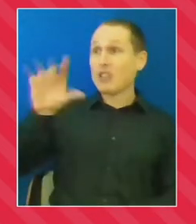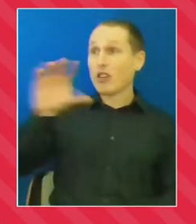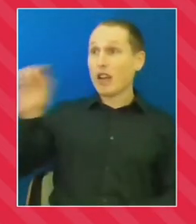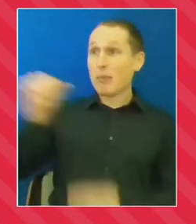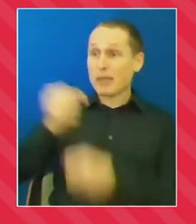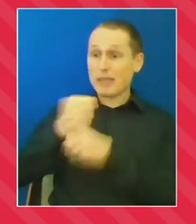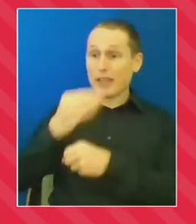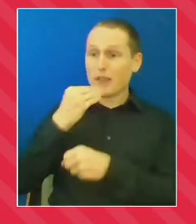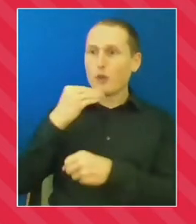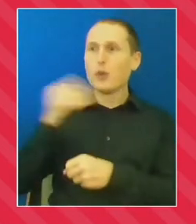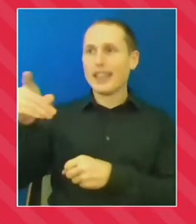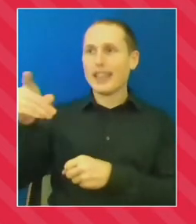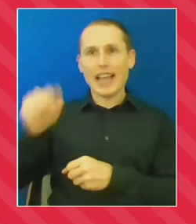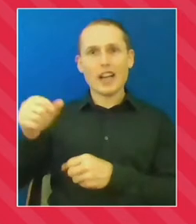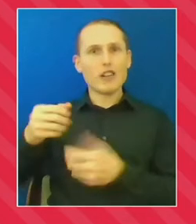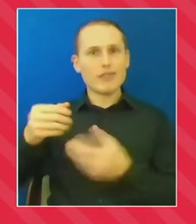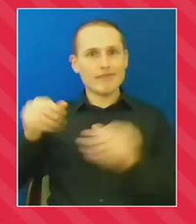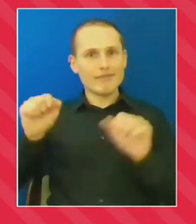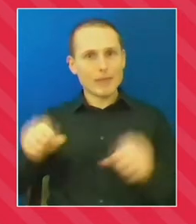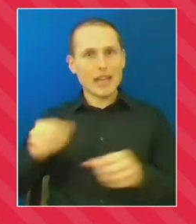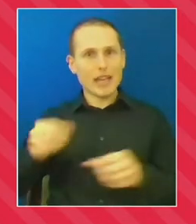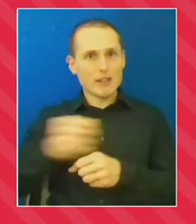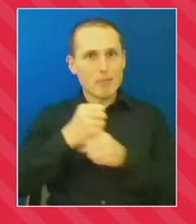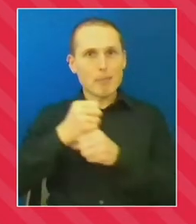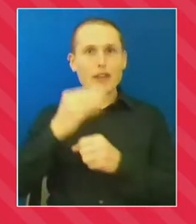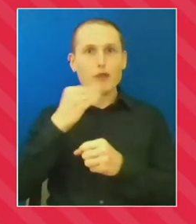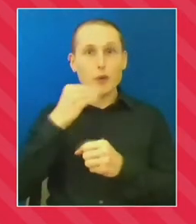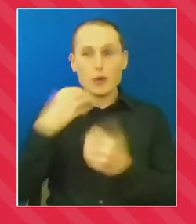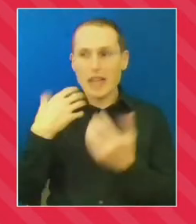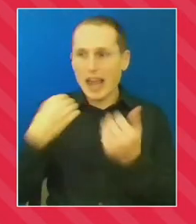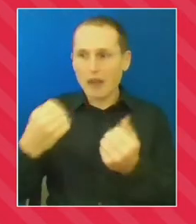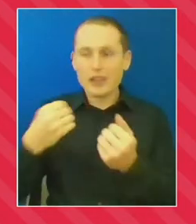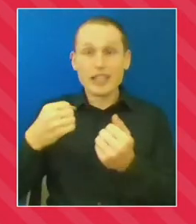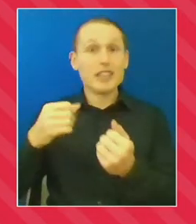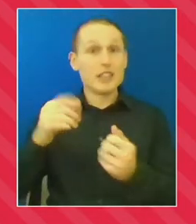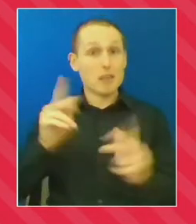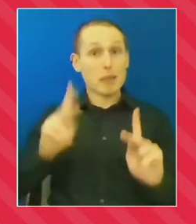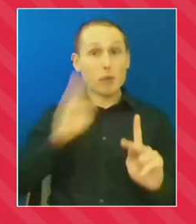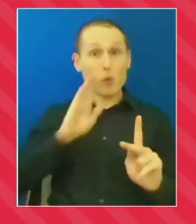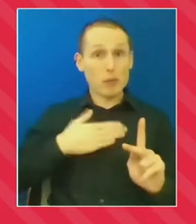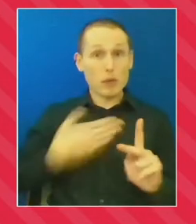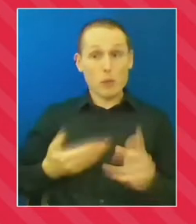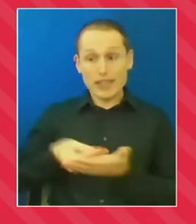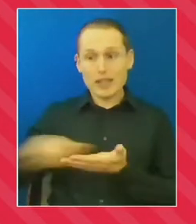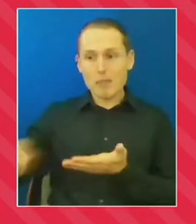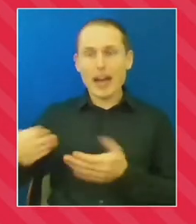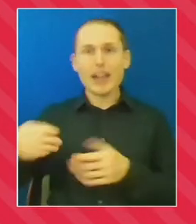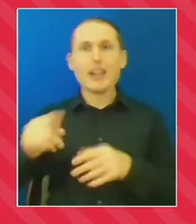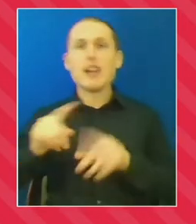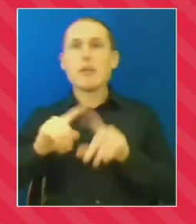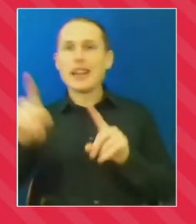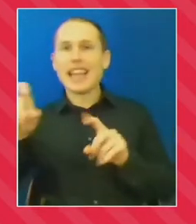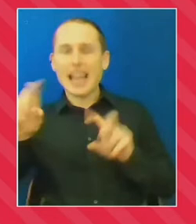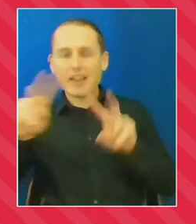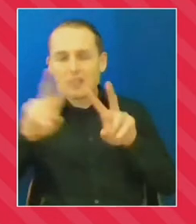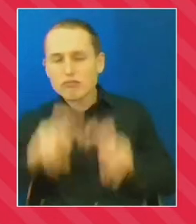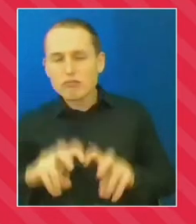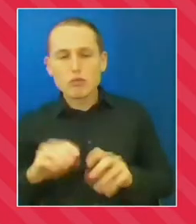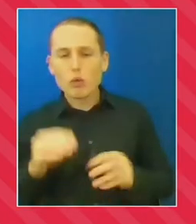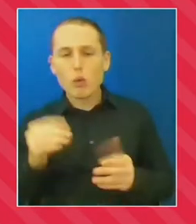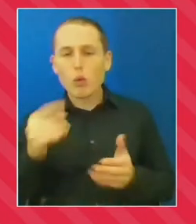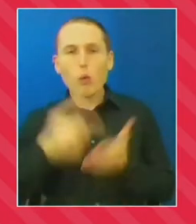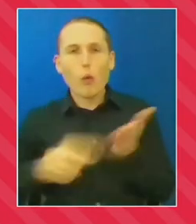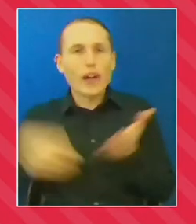now. Yeah. It's just that they've got to make it. You know, they've got to look at the product composition. They have to, you know, make sure that they're